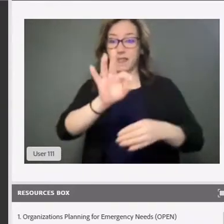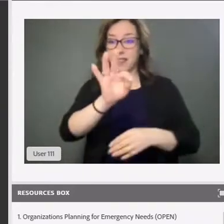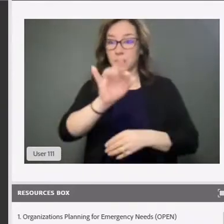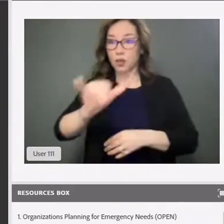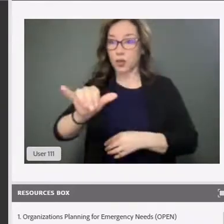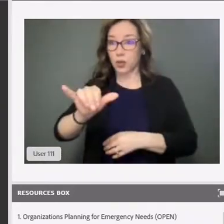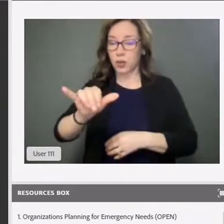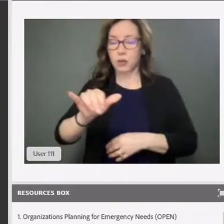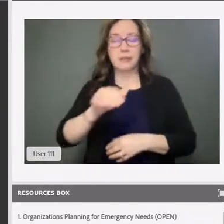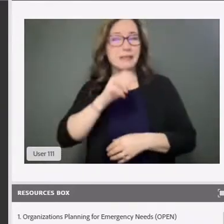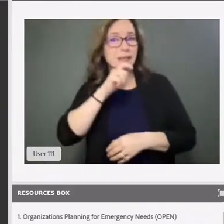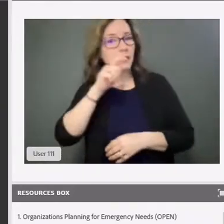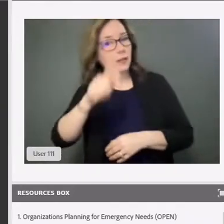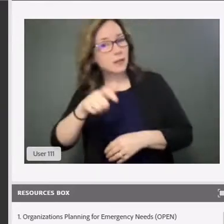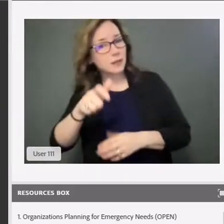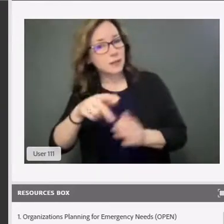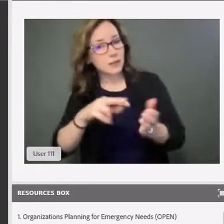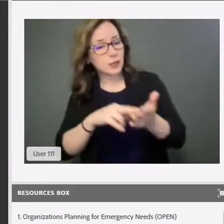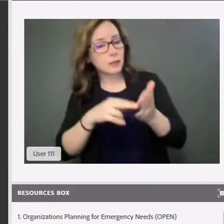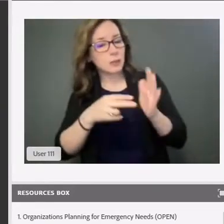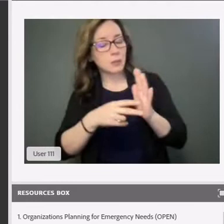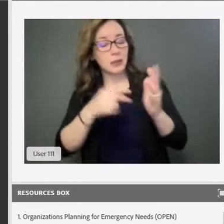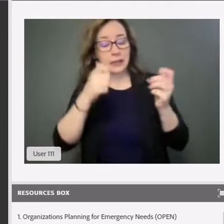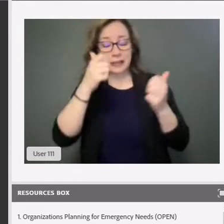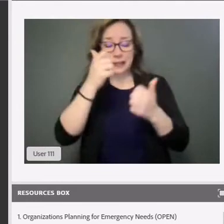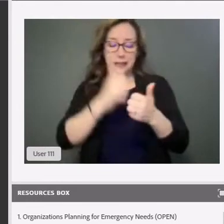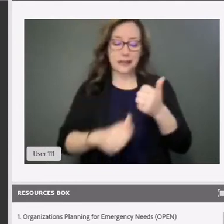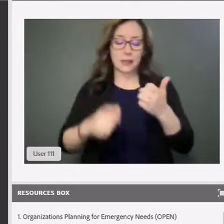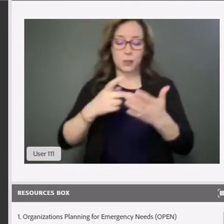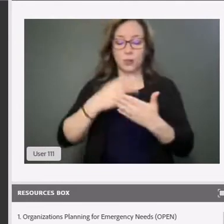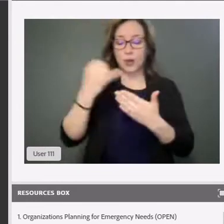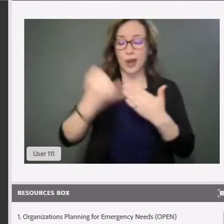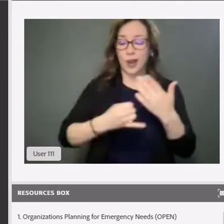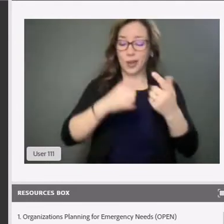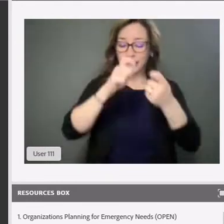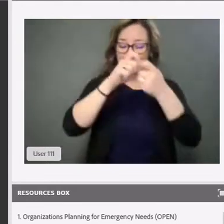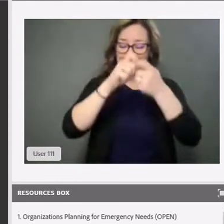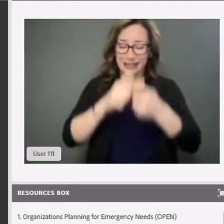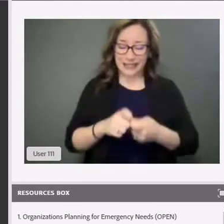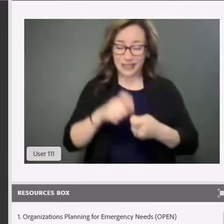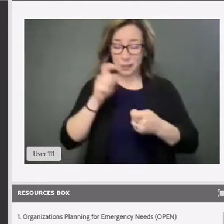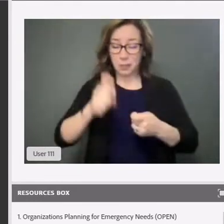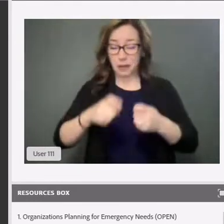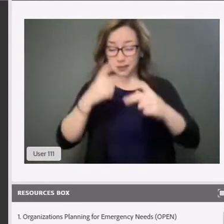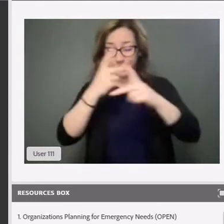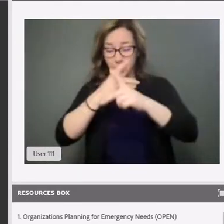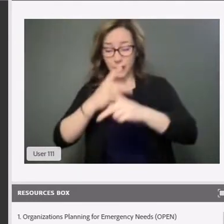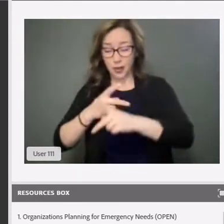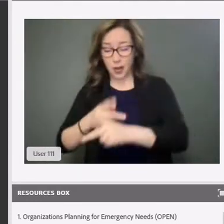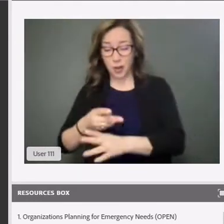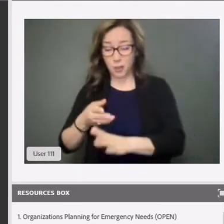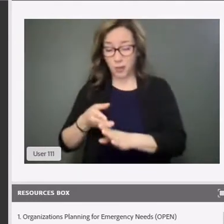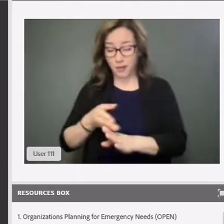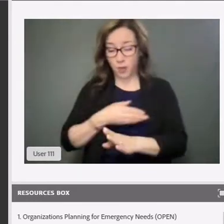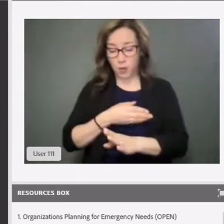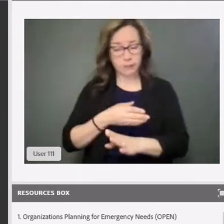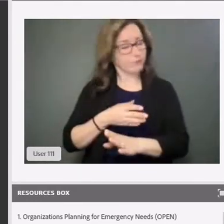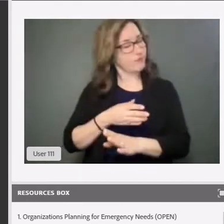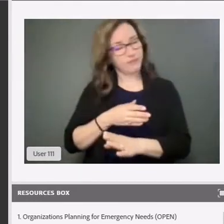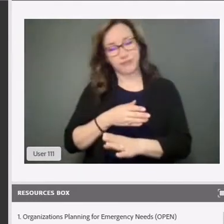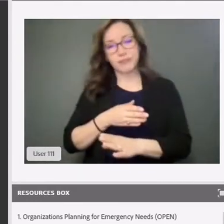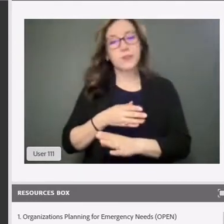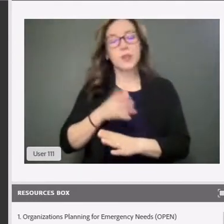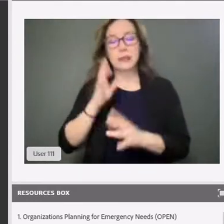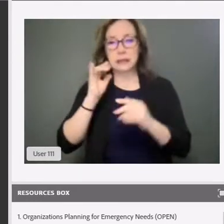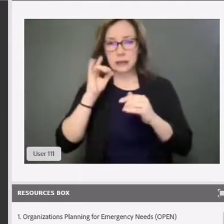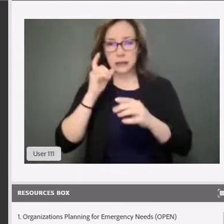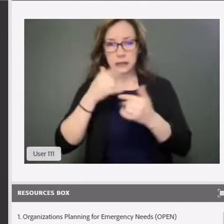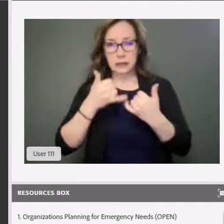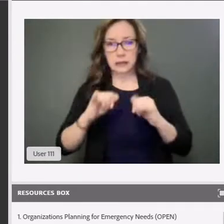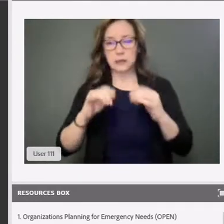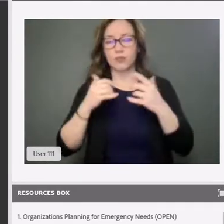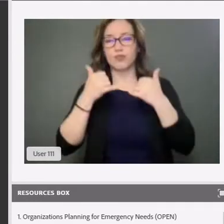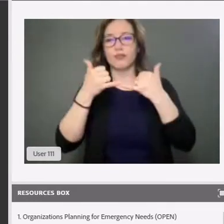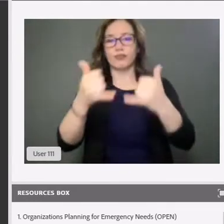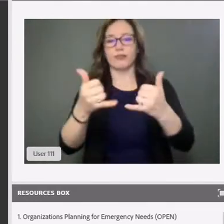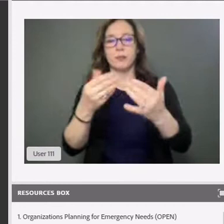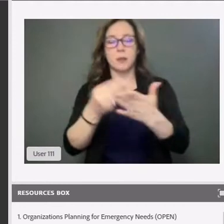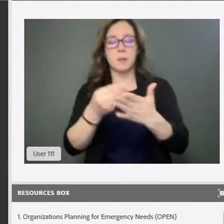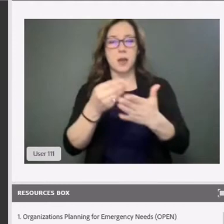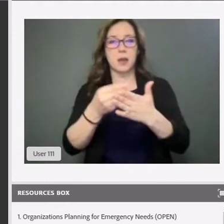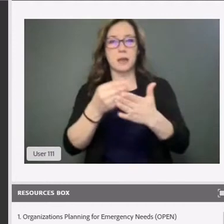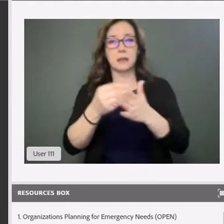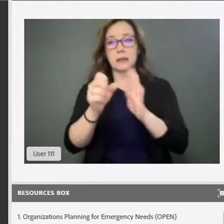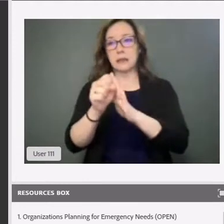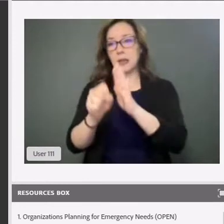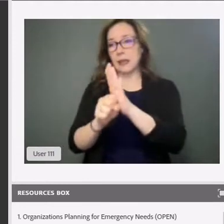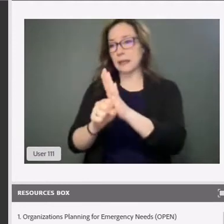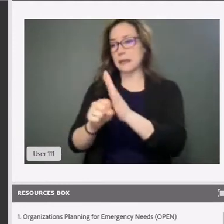said, that doesn't necessarily mean that every project level detail needs to be figured out by then. We will still award all the funding to the states and territories, but we